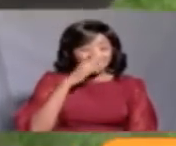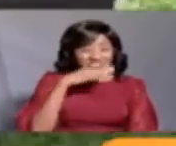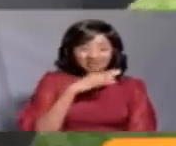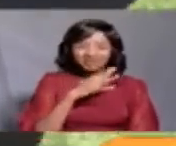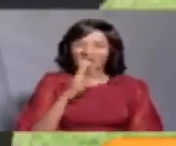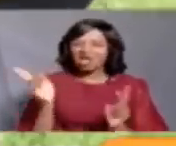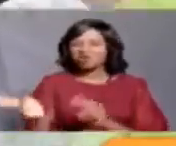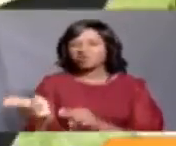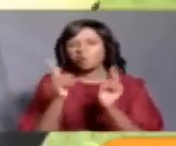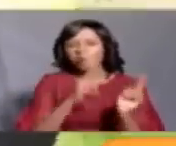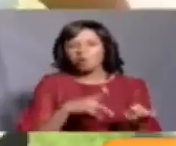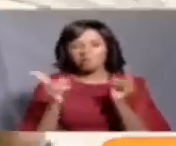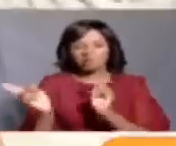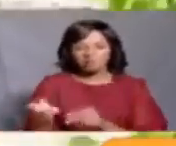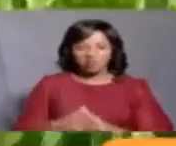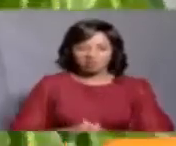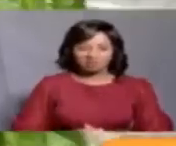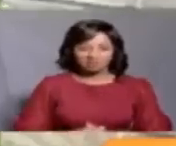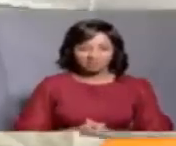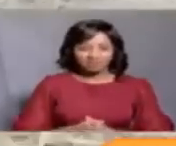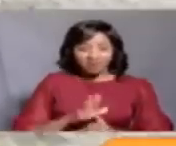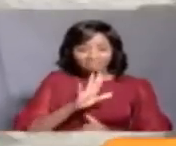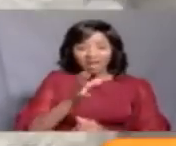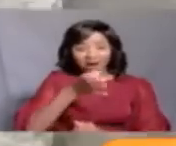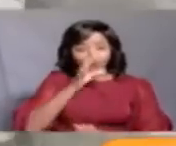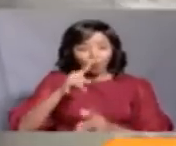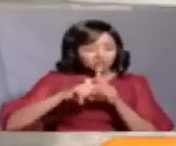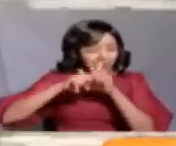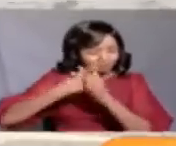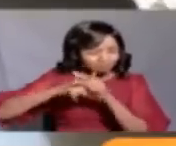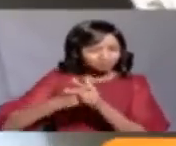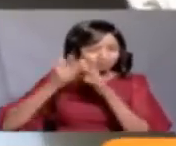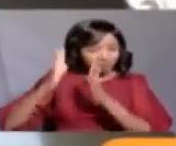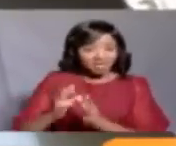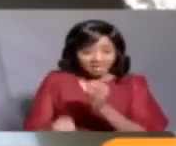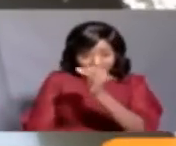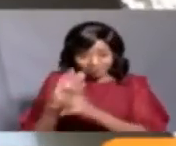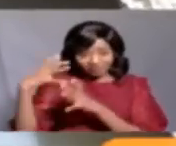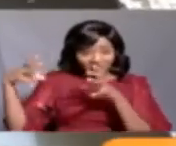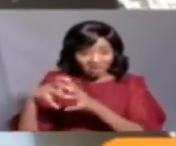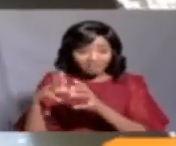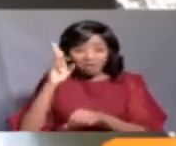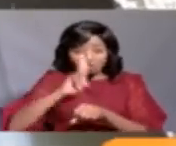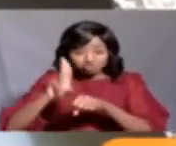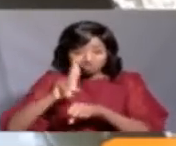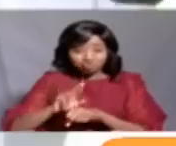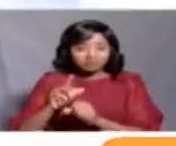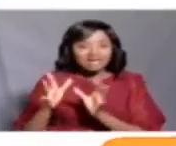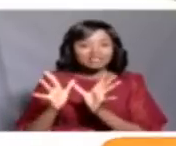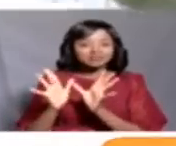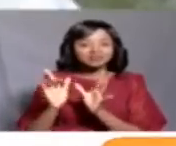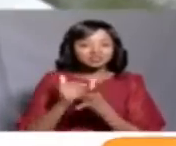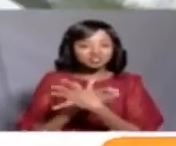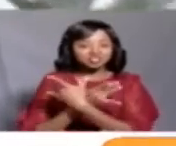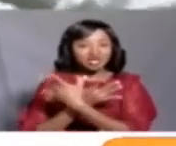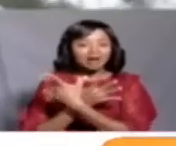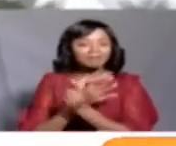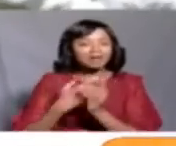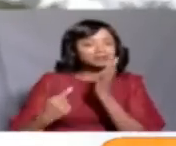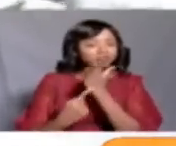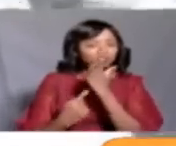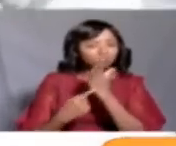in her job. She's a water engineer who started a company that uses German technology to